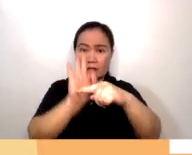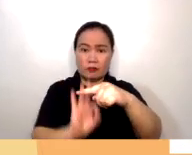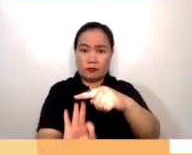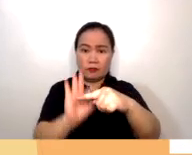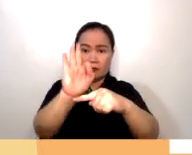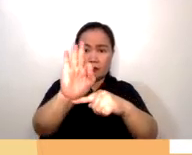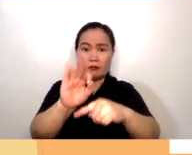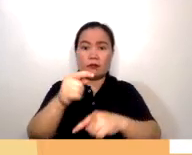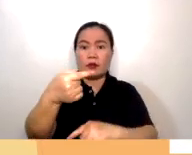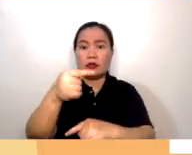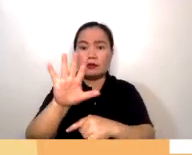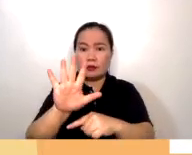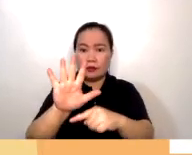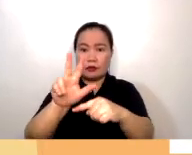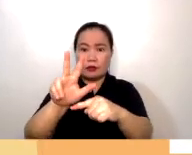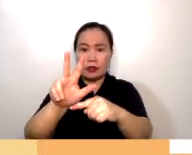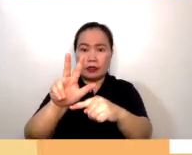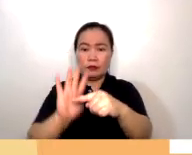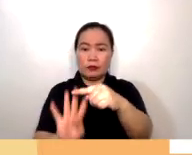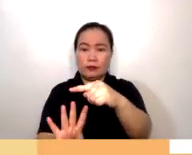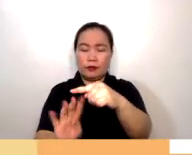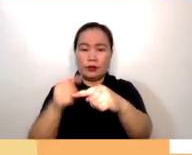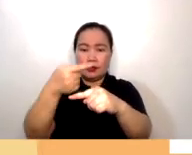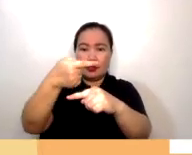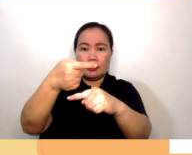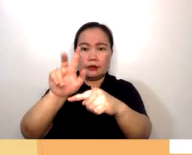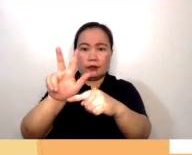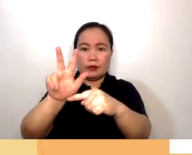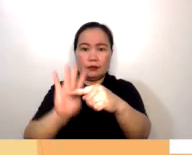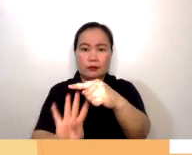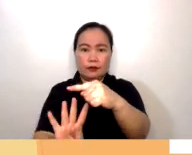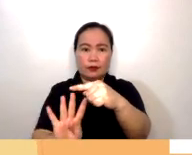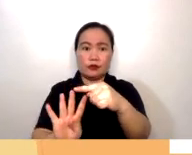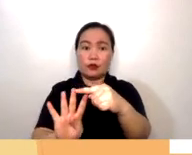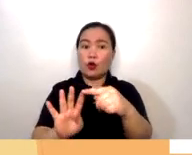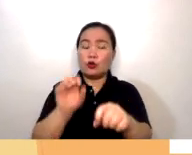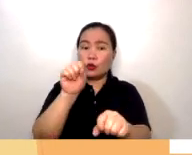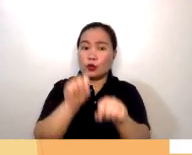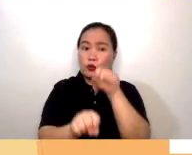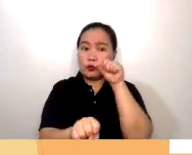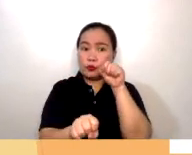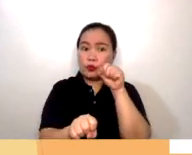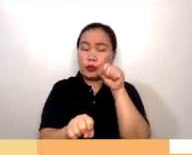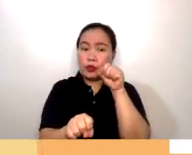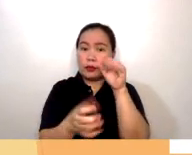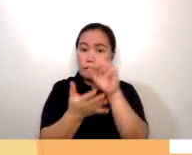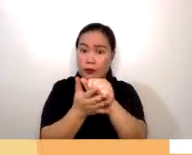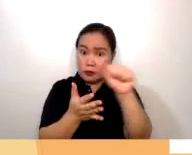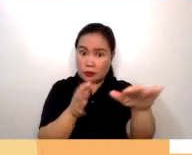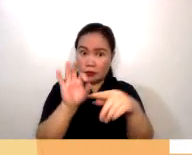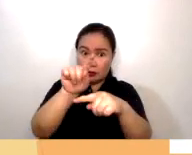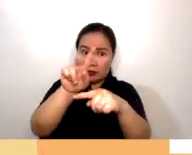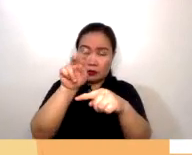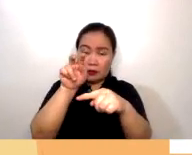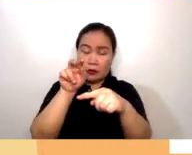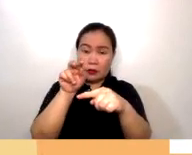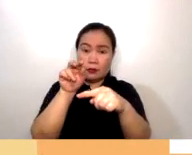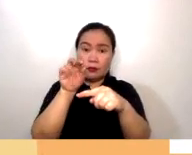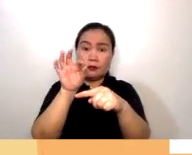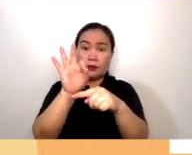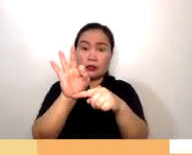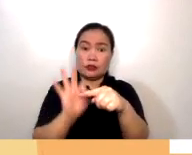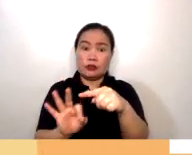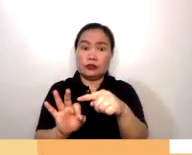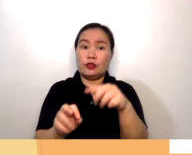3 over 4. So, para maalis natin yung fraction, we're going to use multiplication property